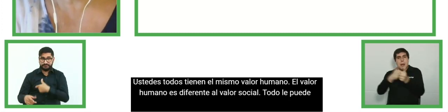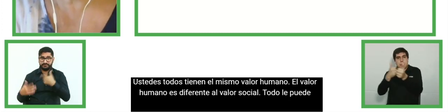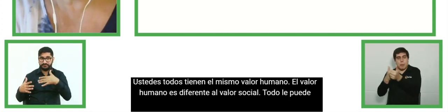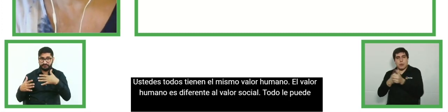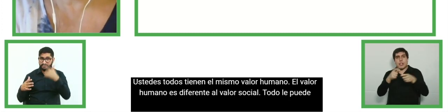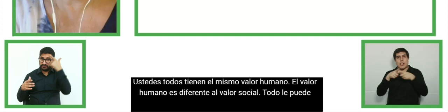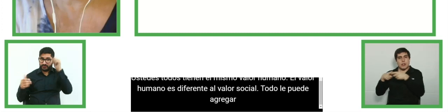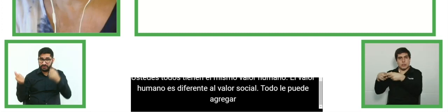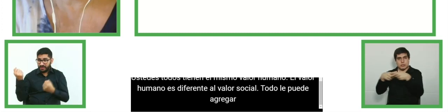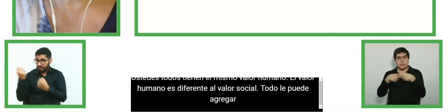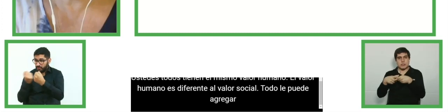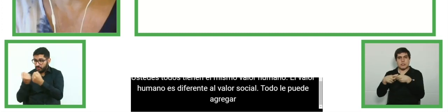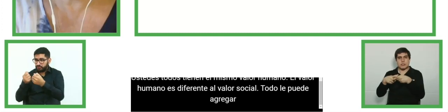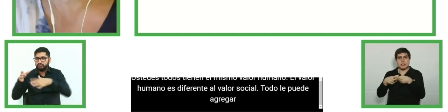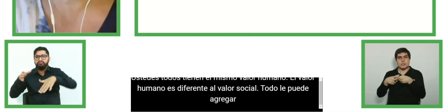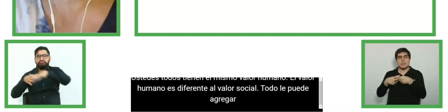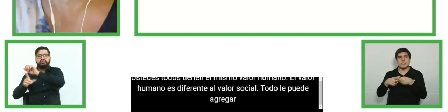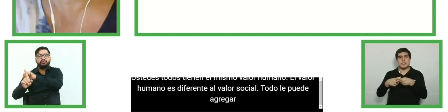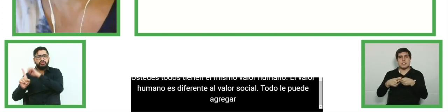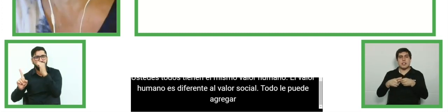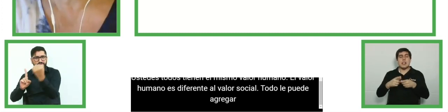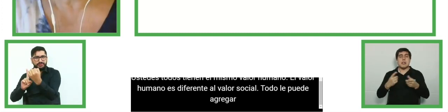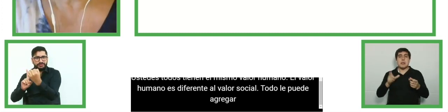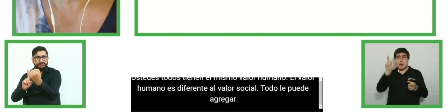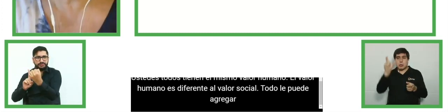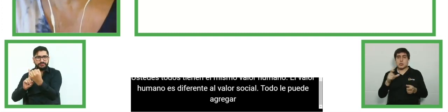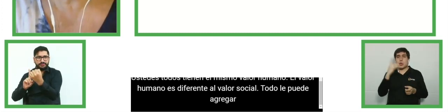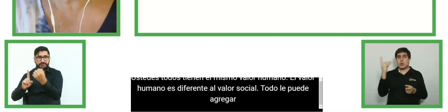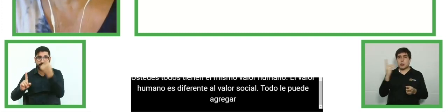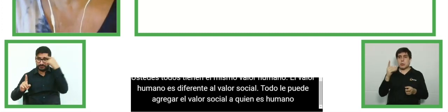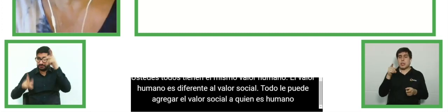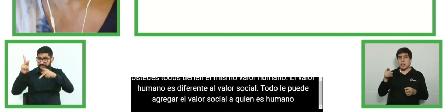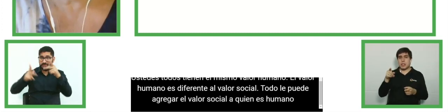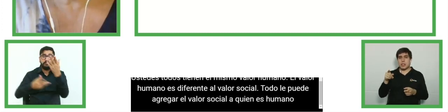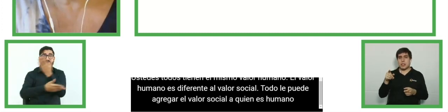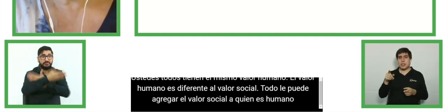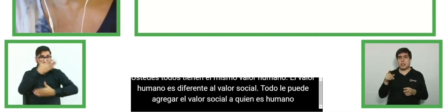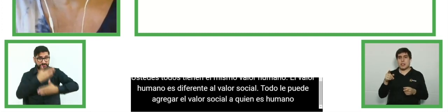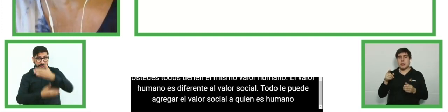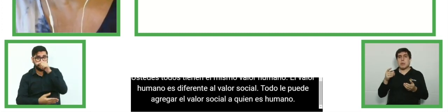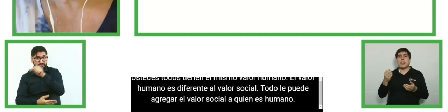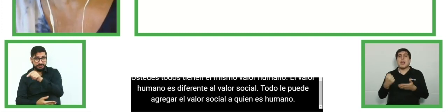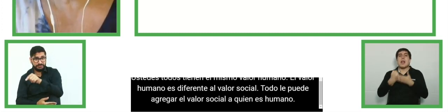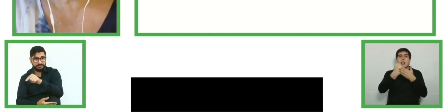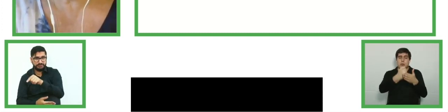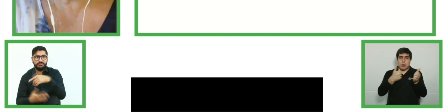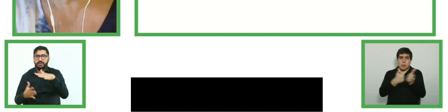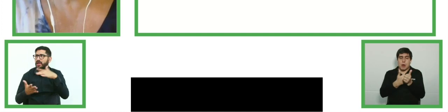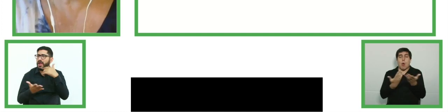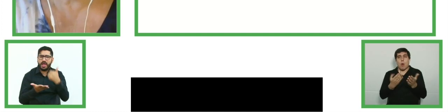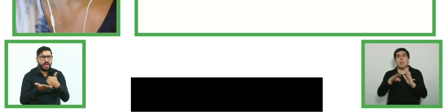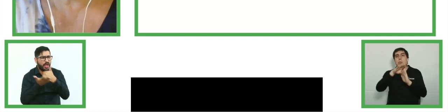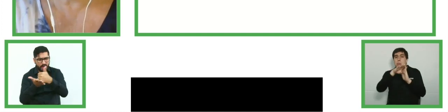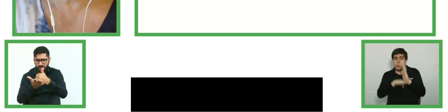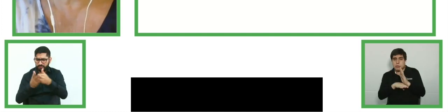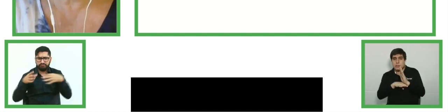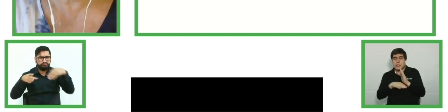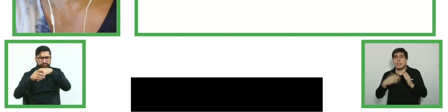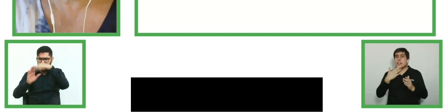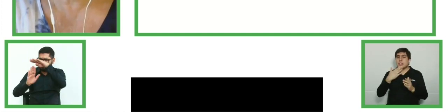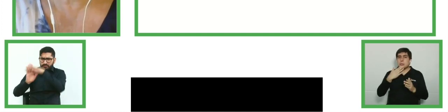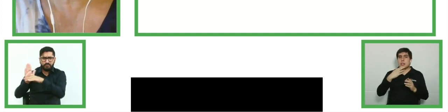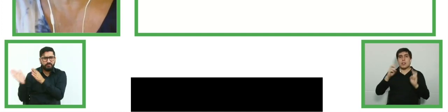being decreases or increases along the life regarding their